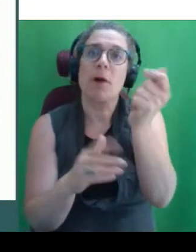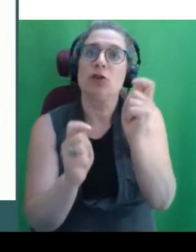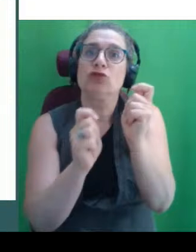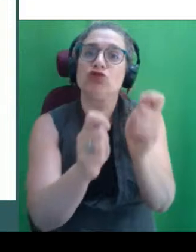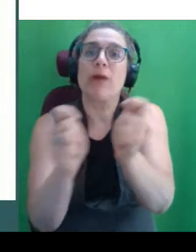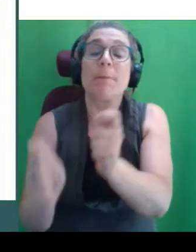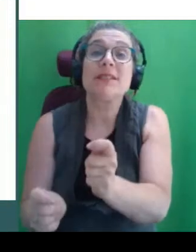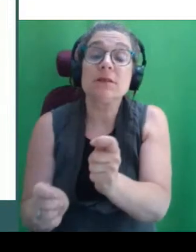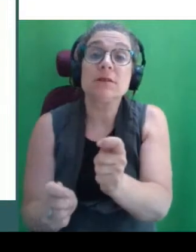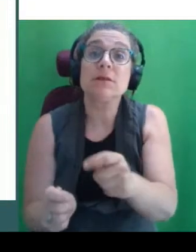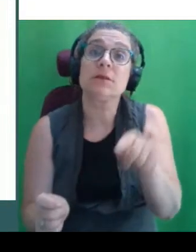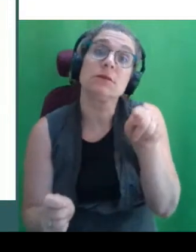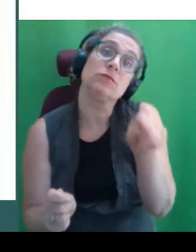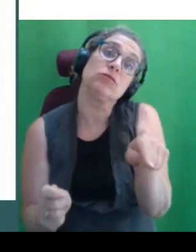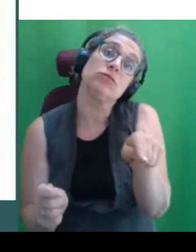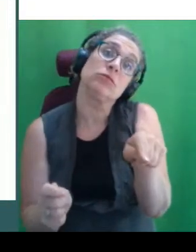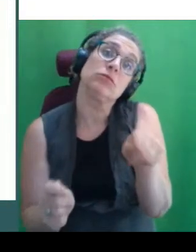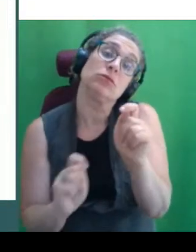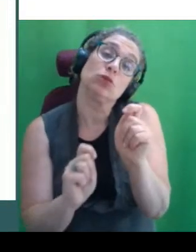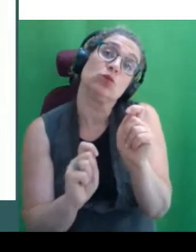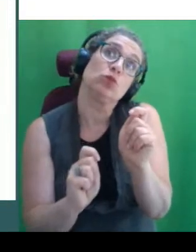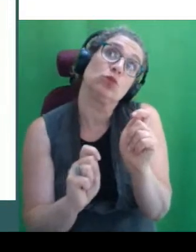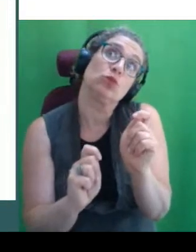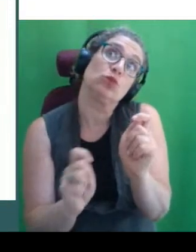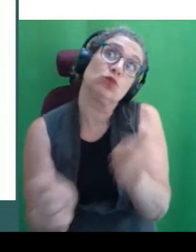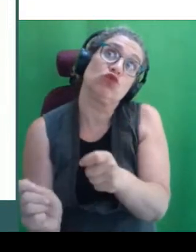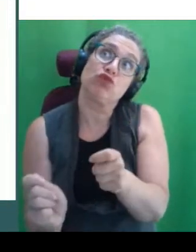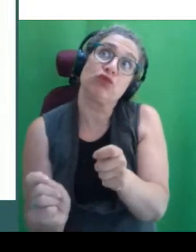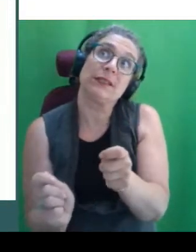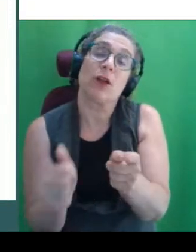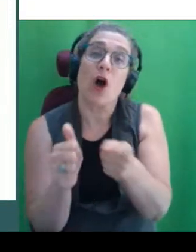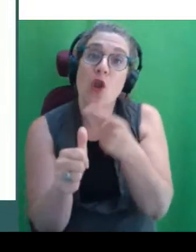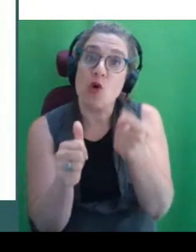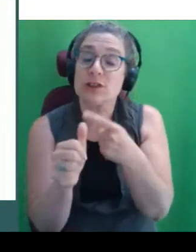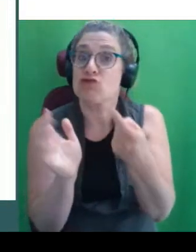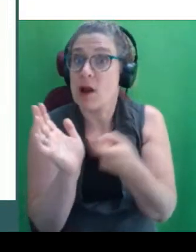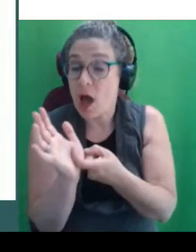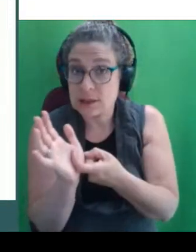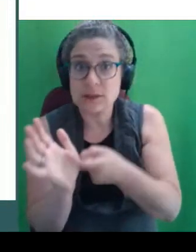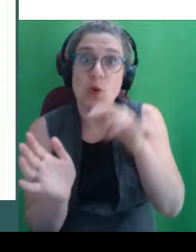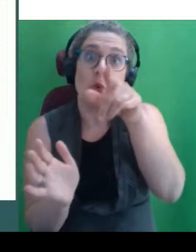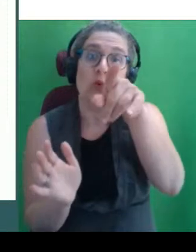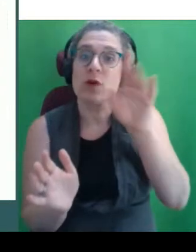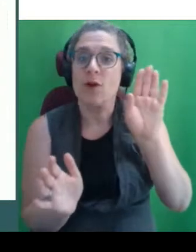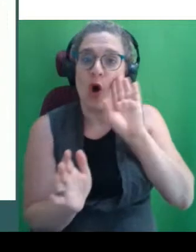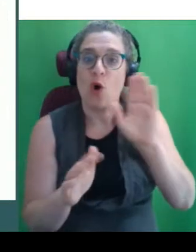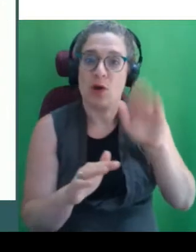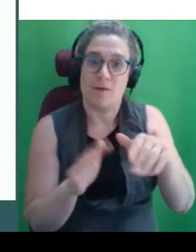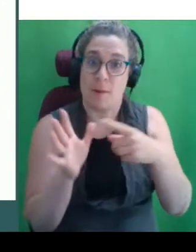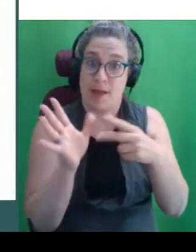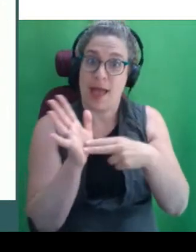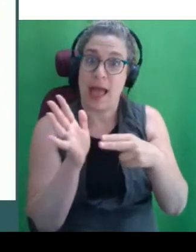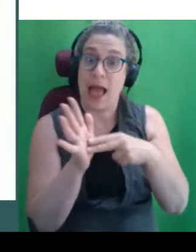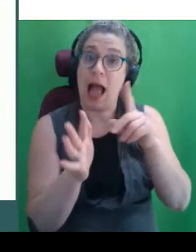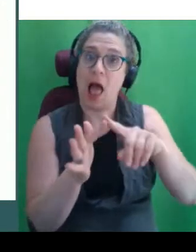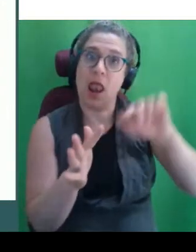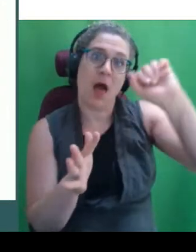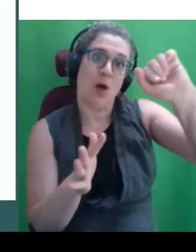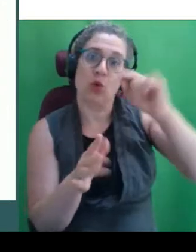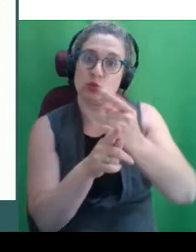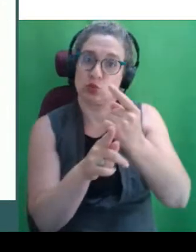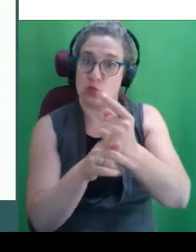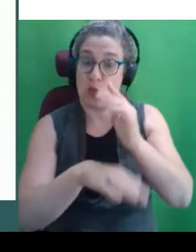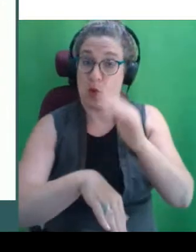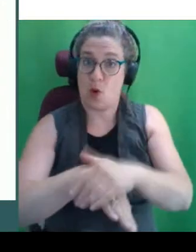to treat allergic rhinitis, and you've heard from Anne's talk about that to treat